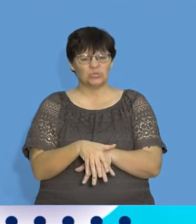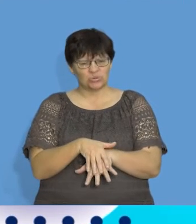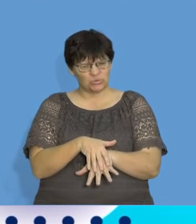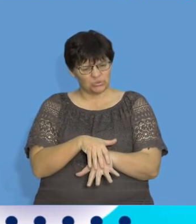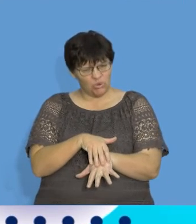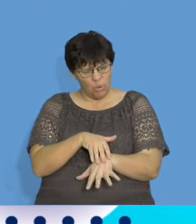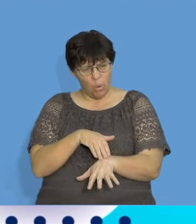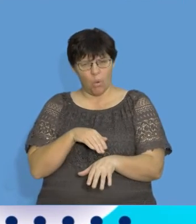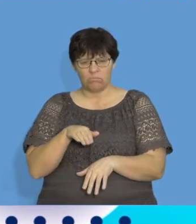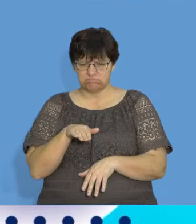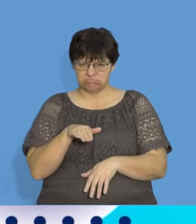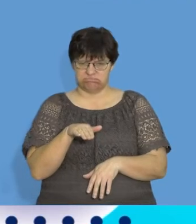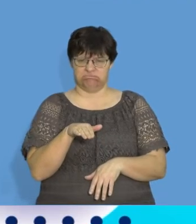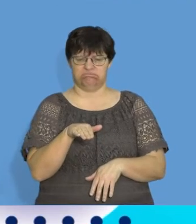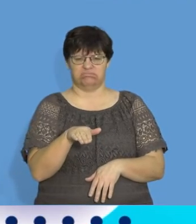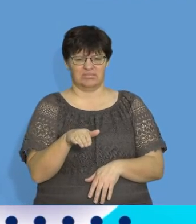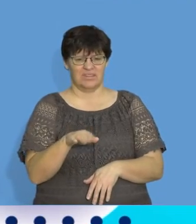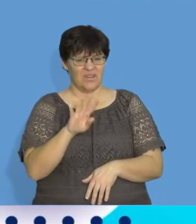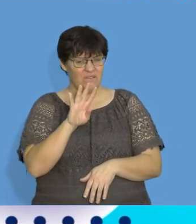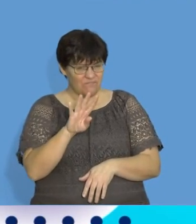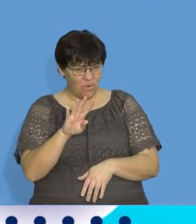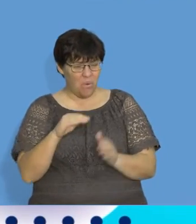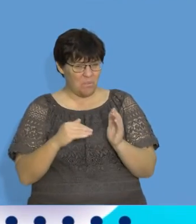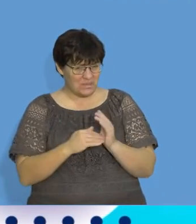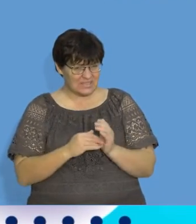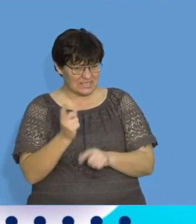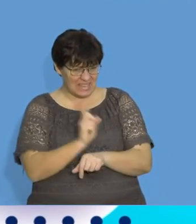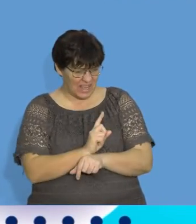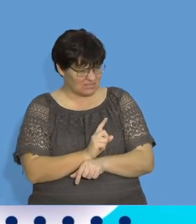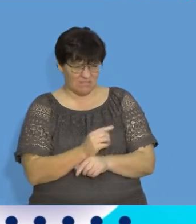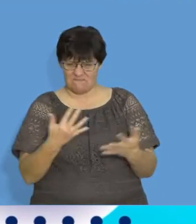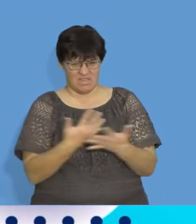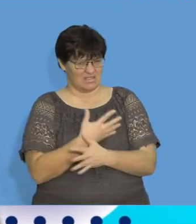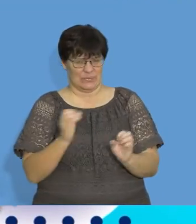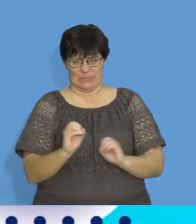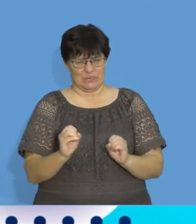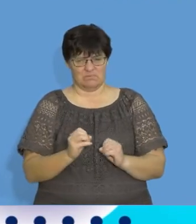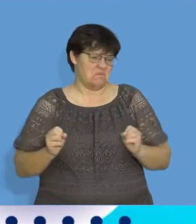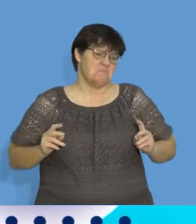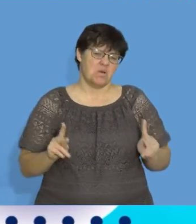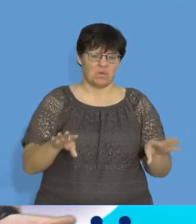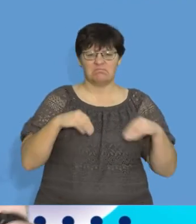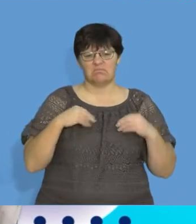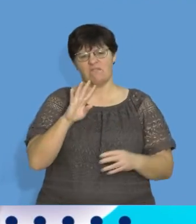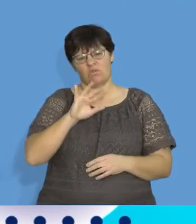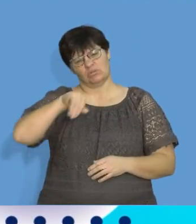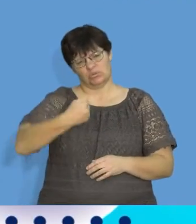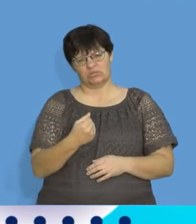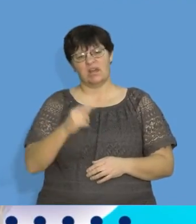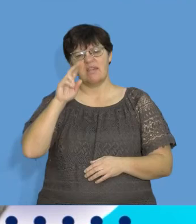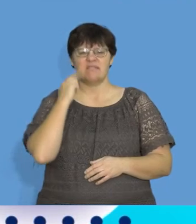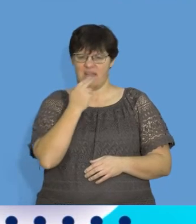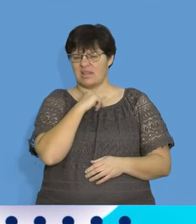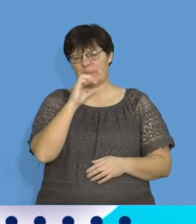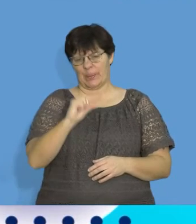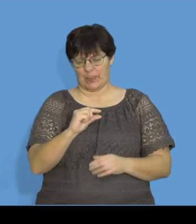relatively slow velocity. 4 meters per second isn't that fast. So I'm okay, 4 joules, nice and